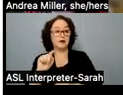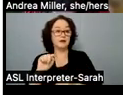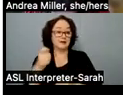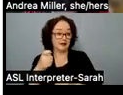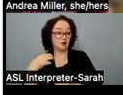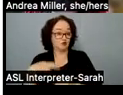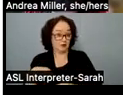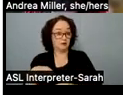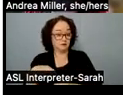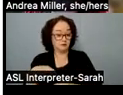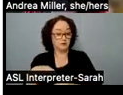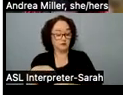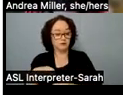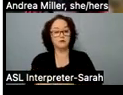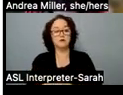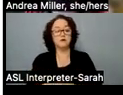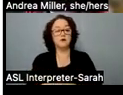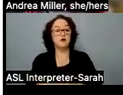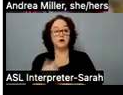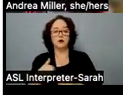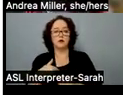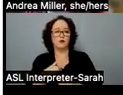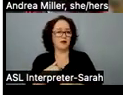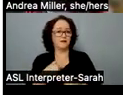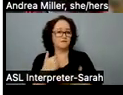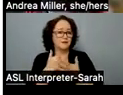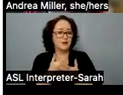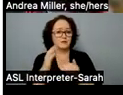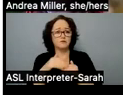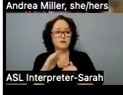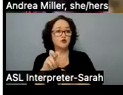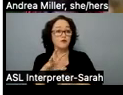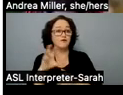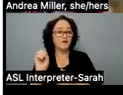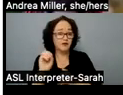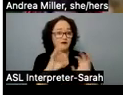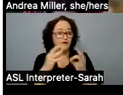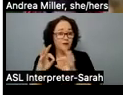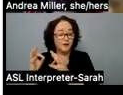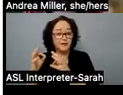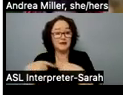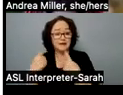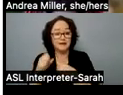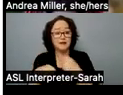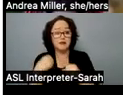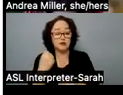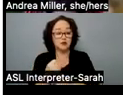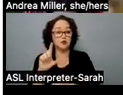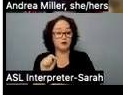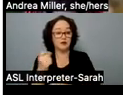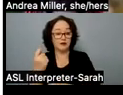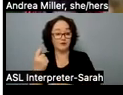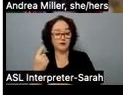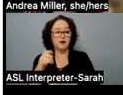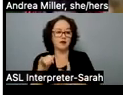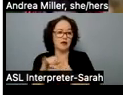we've served over 250 families in these units since 2011. If you want to go to the next slide.